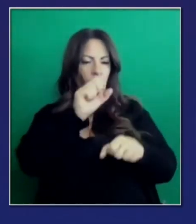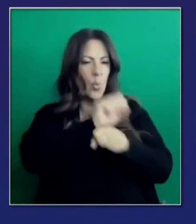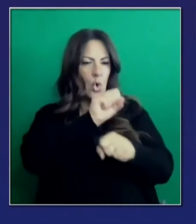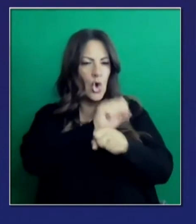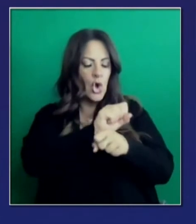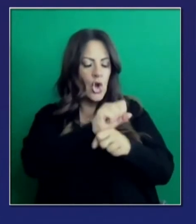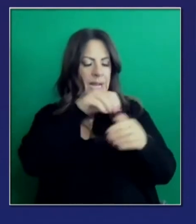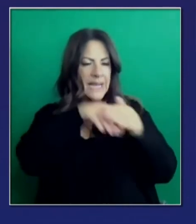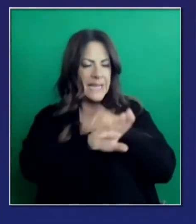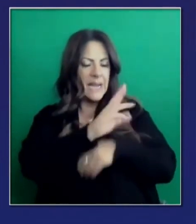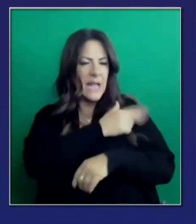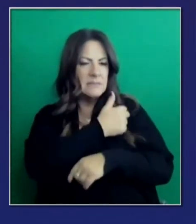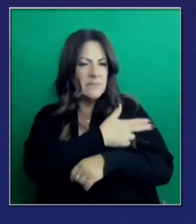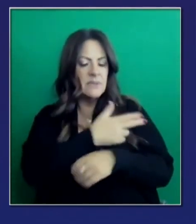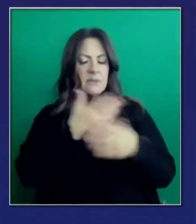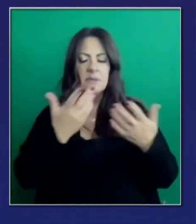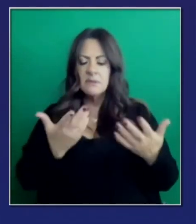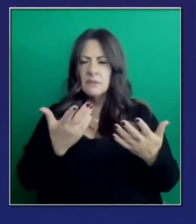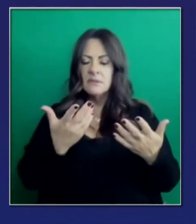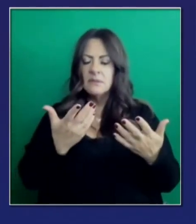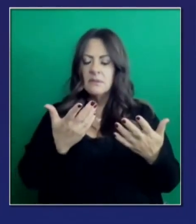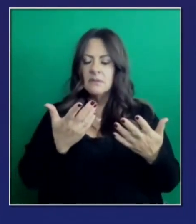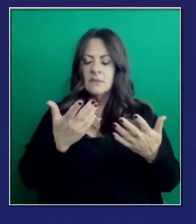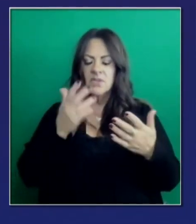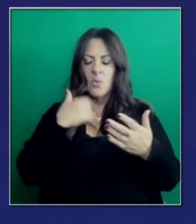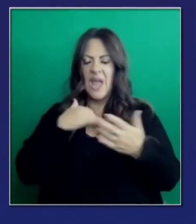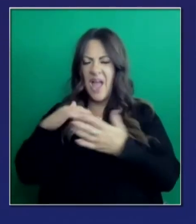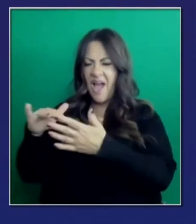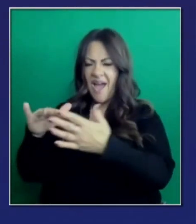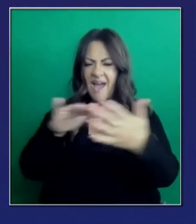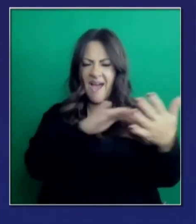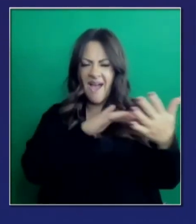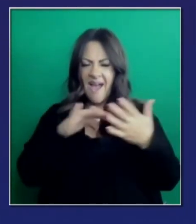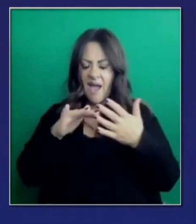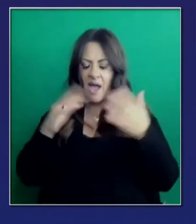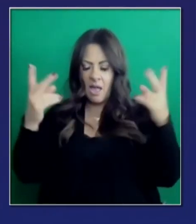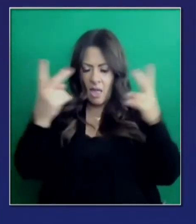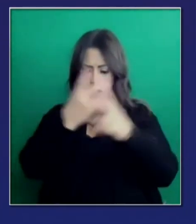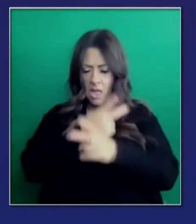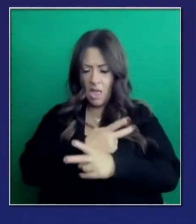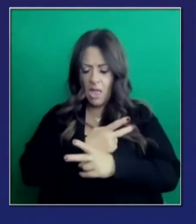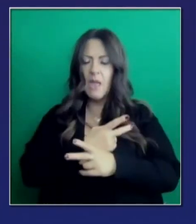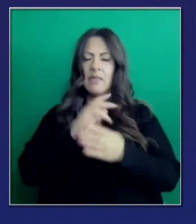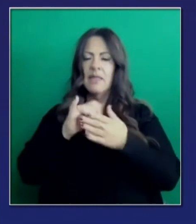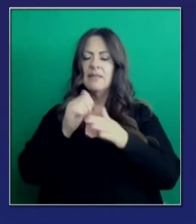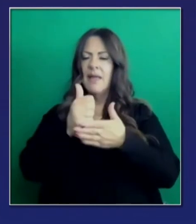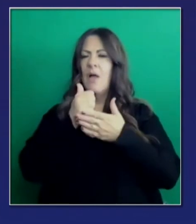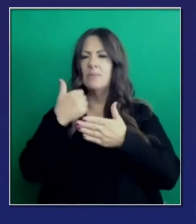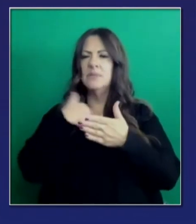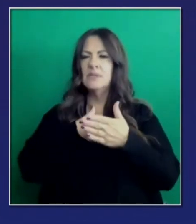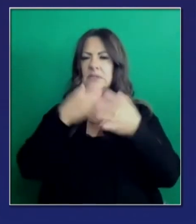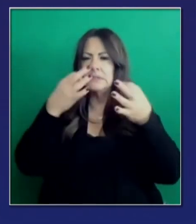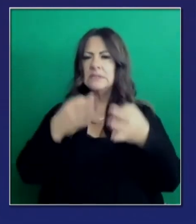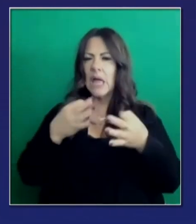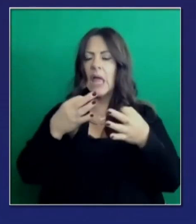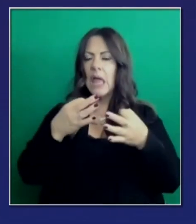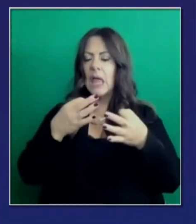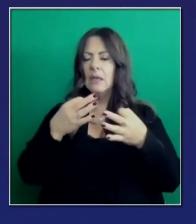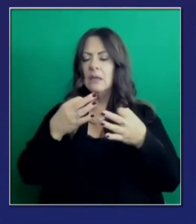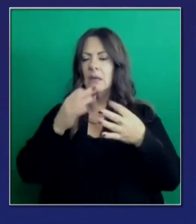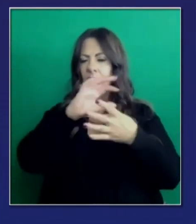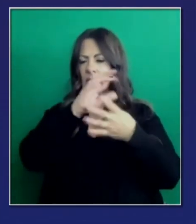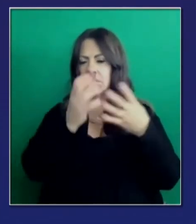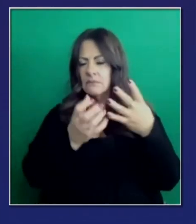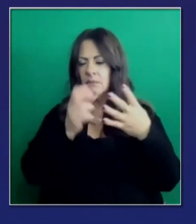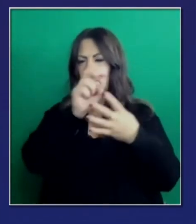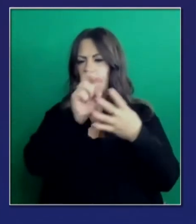waivers related to staffing, which we hope to address that very, very quickly as well to mitigate the stress in that space.